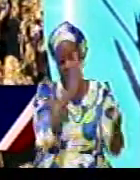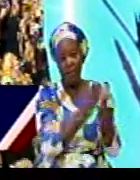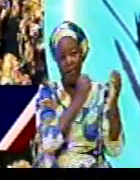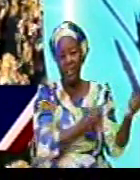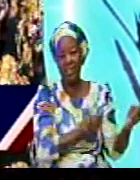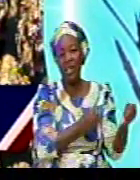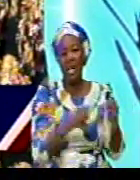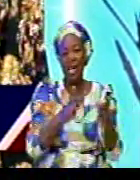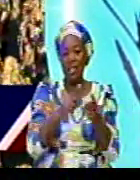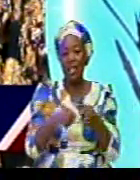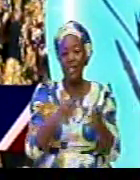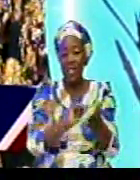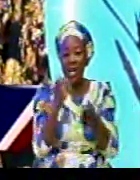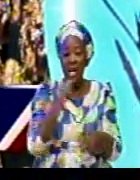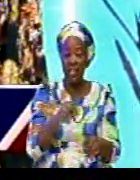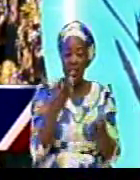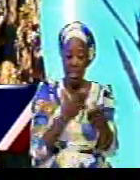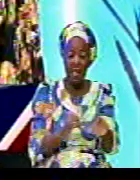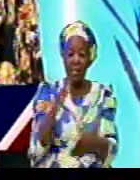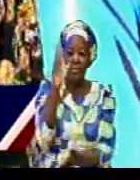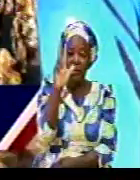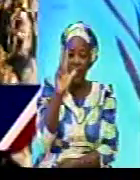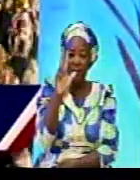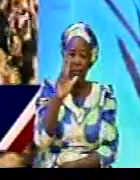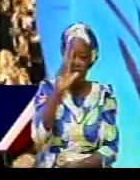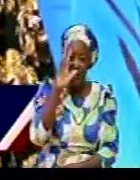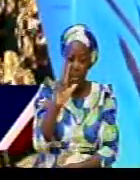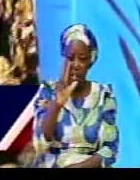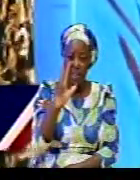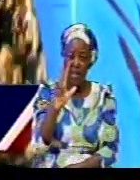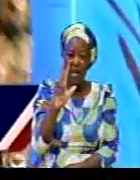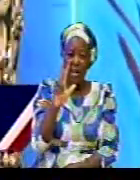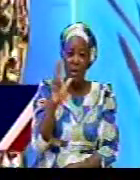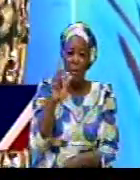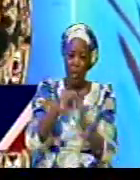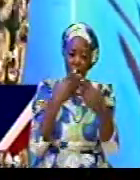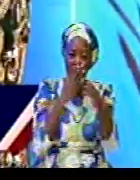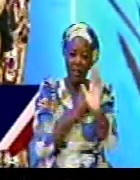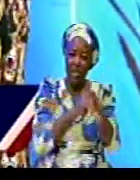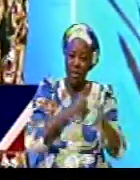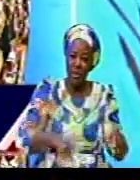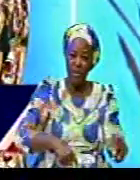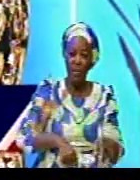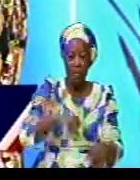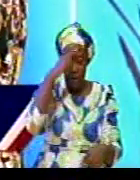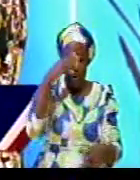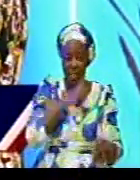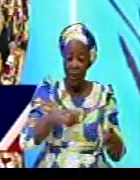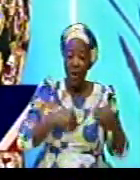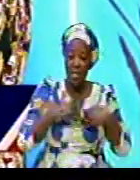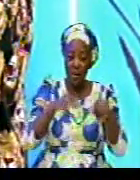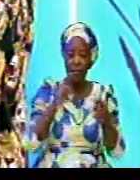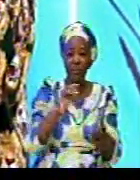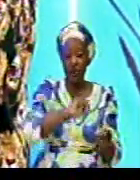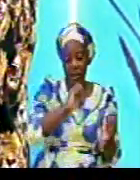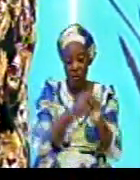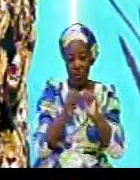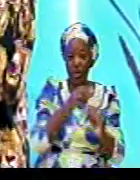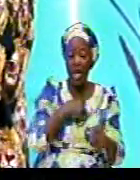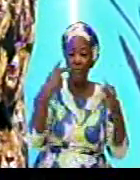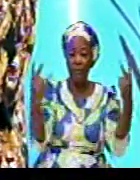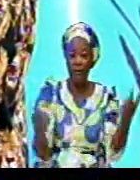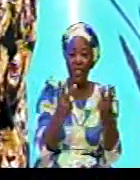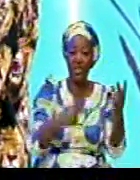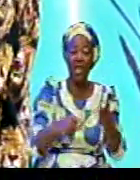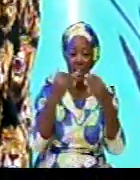of every believer. And they are deadly. The deadly three. But thank the Lord.